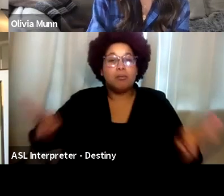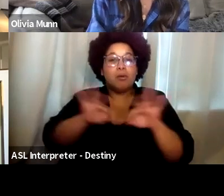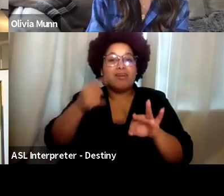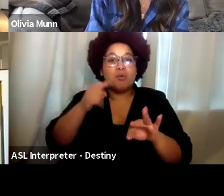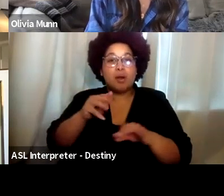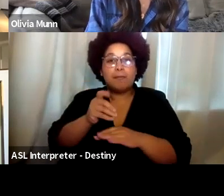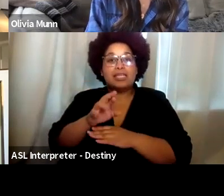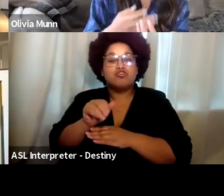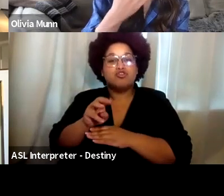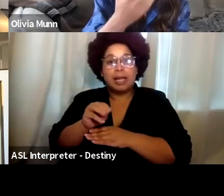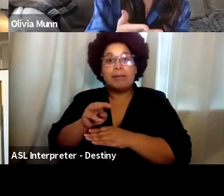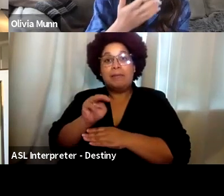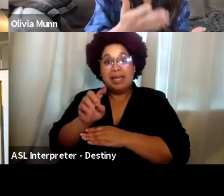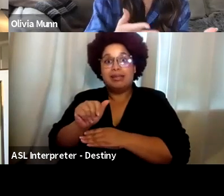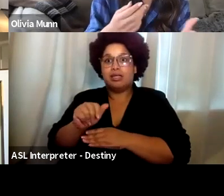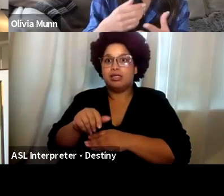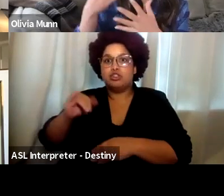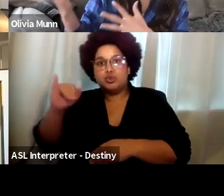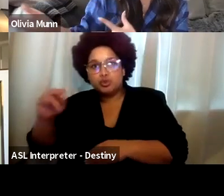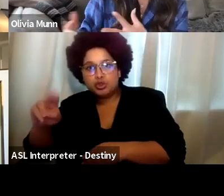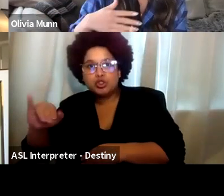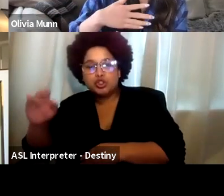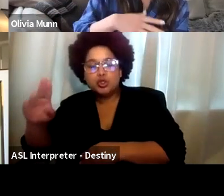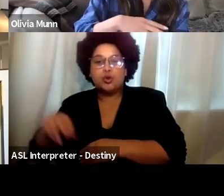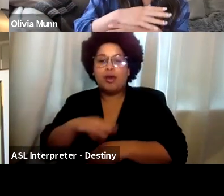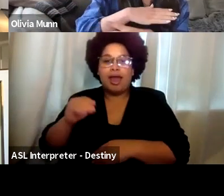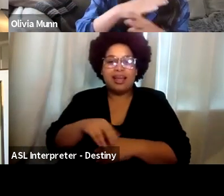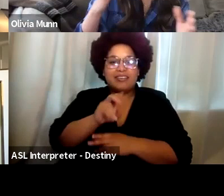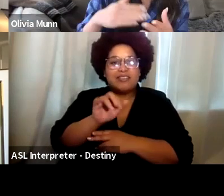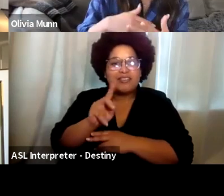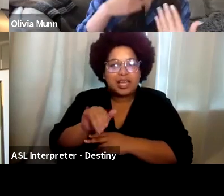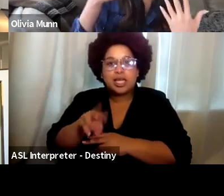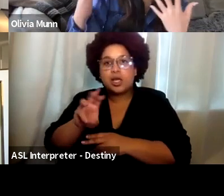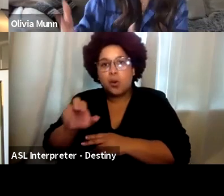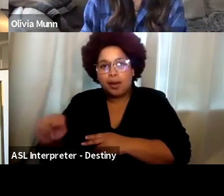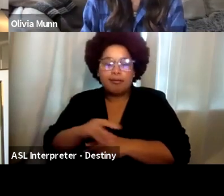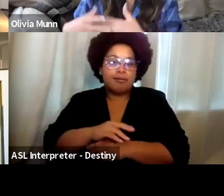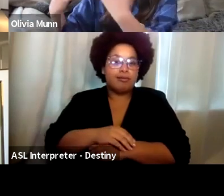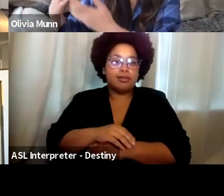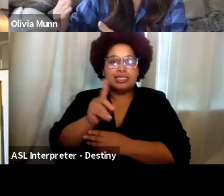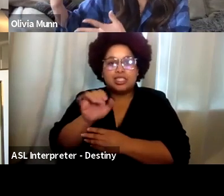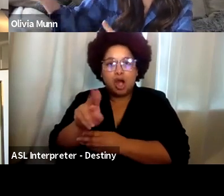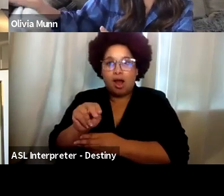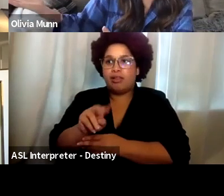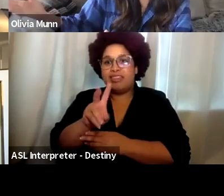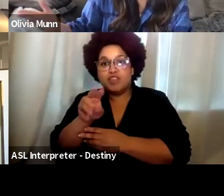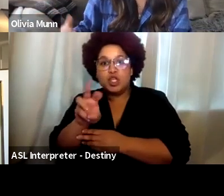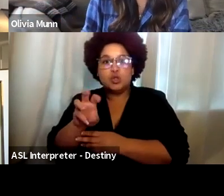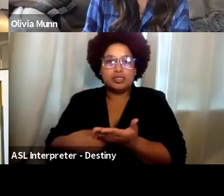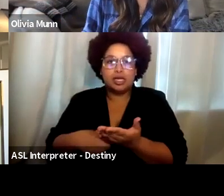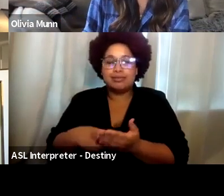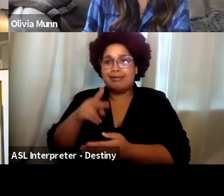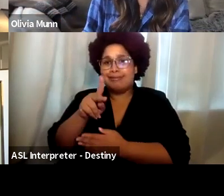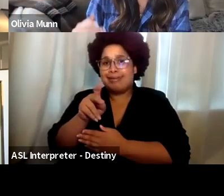mainstream media, for Juju and Dion and, Vicky Nguyen and all, when the View was talking about it, or I just did Kelly Clarkson